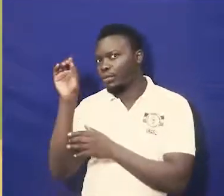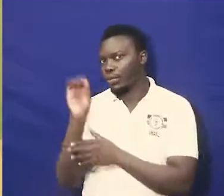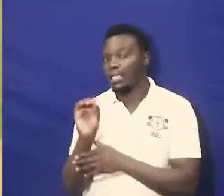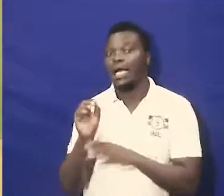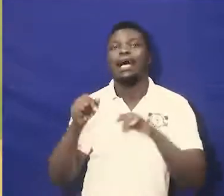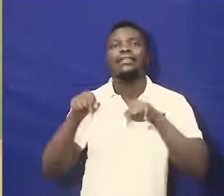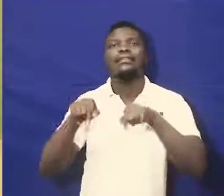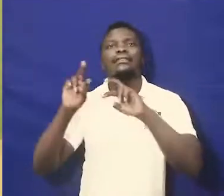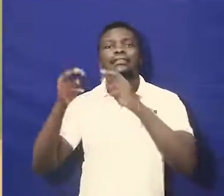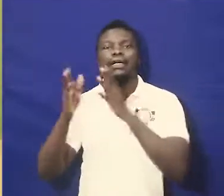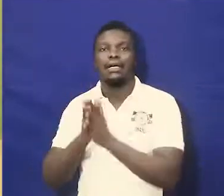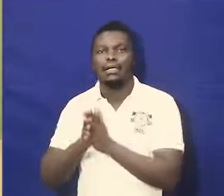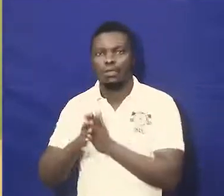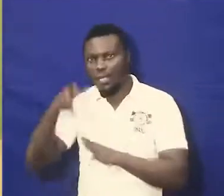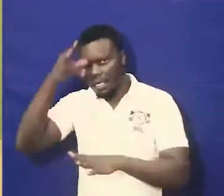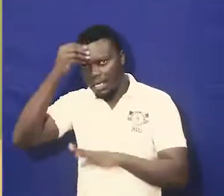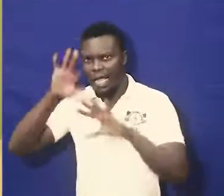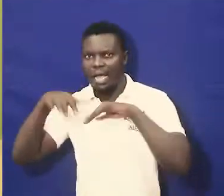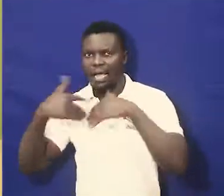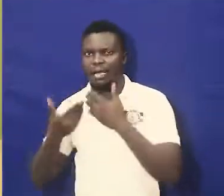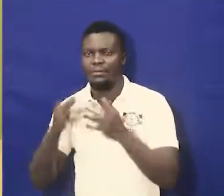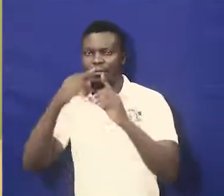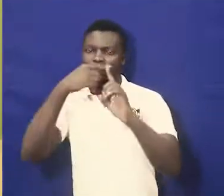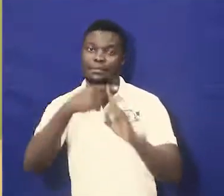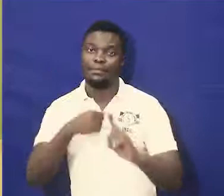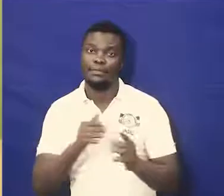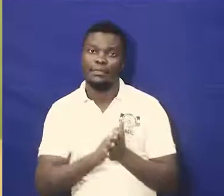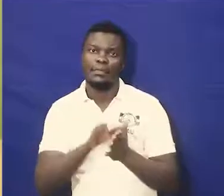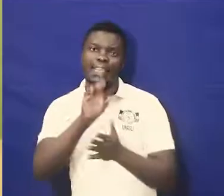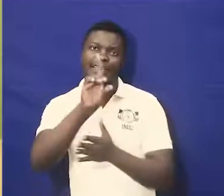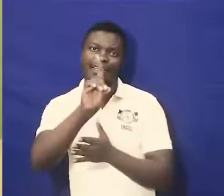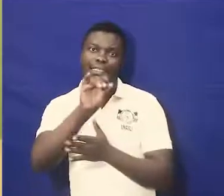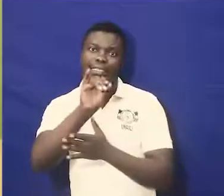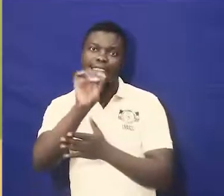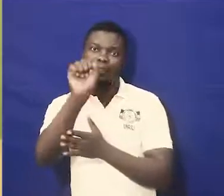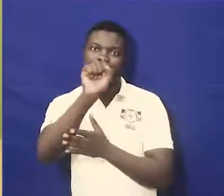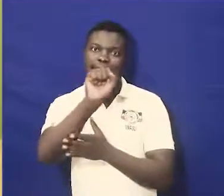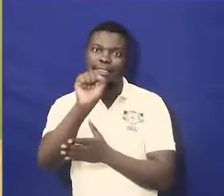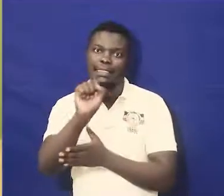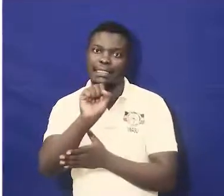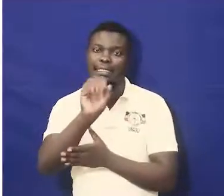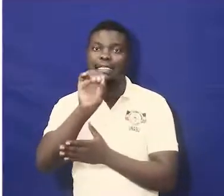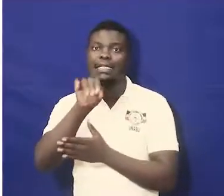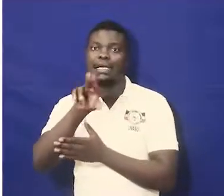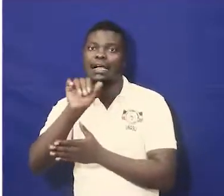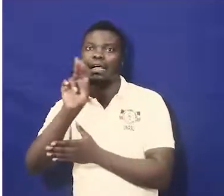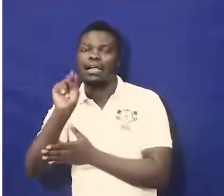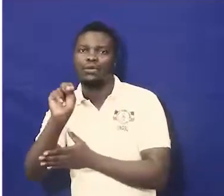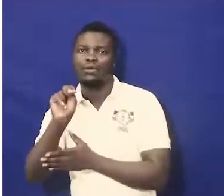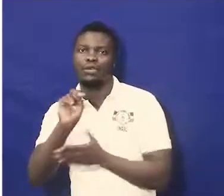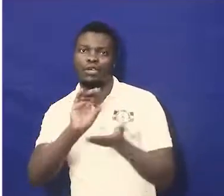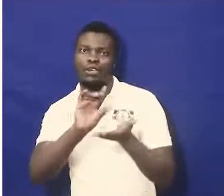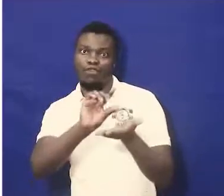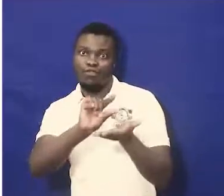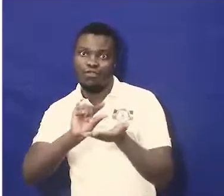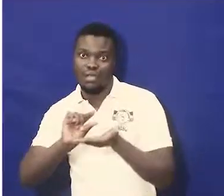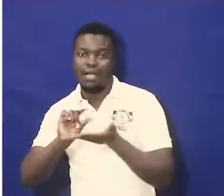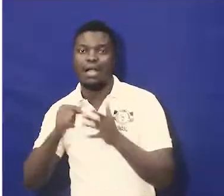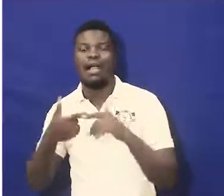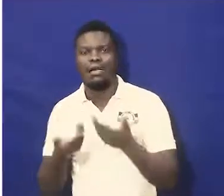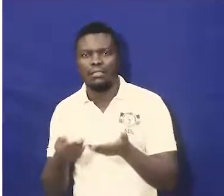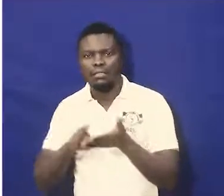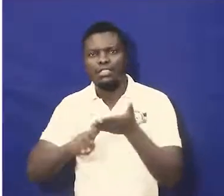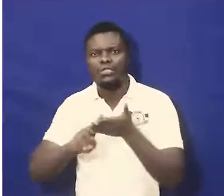to learn how to calculate discount and also know how to use the